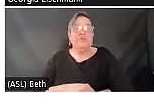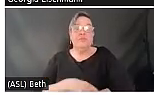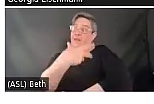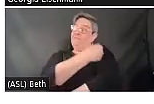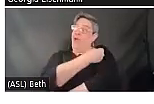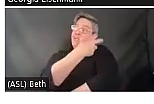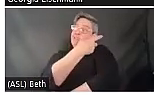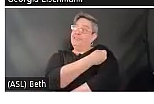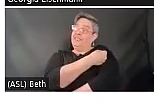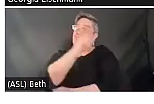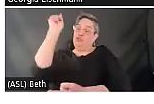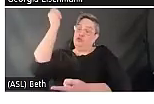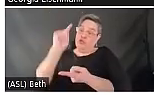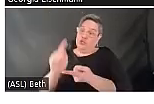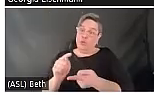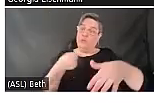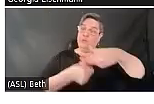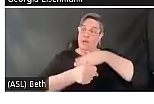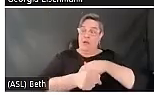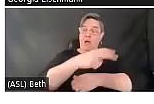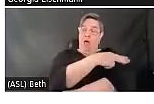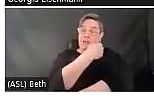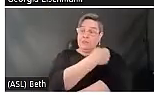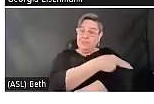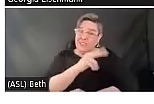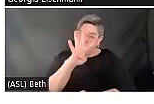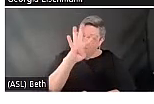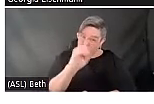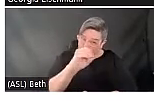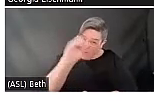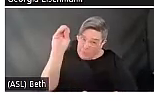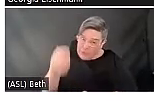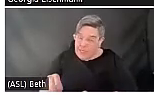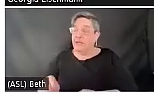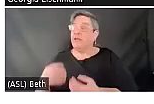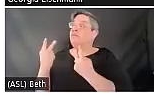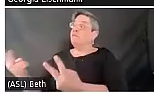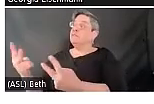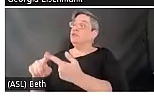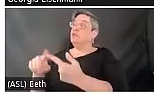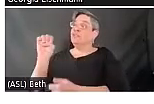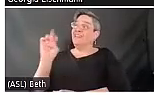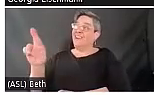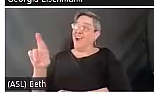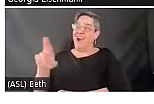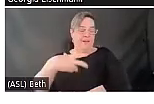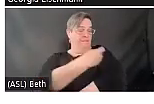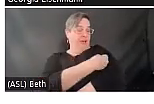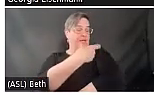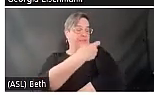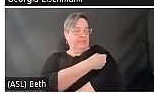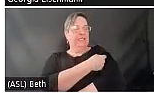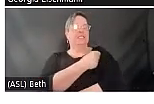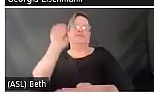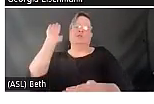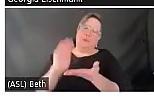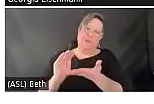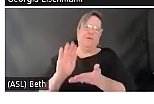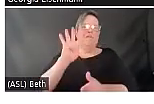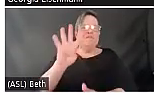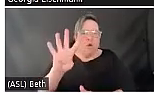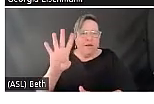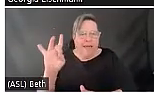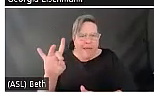and ED visits and urgent care visits by 48%. It was most effective in that younger age group, which is